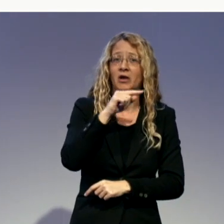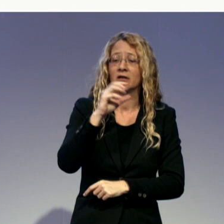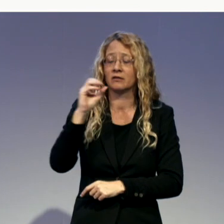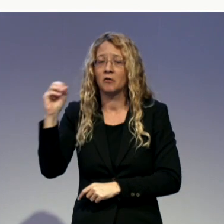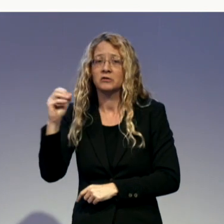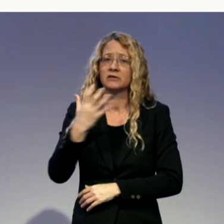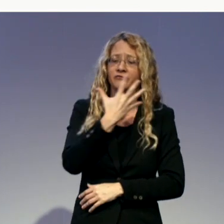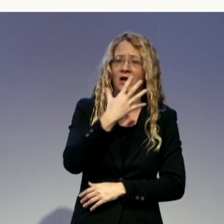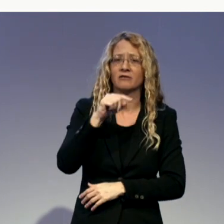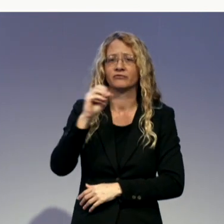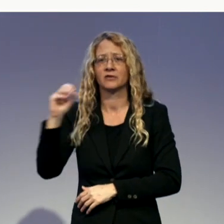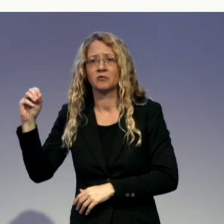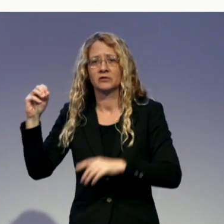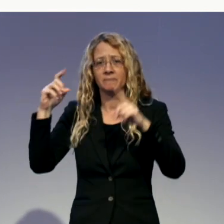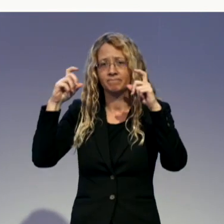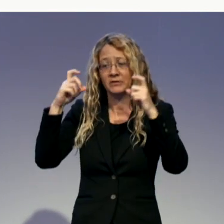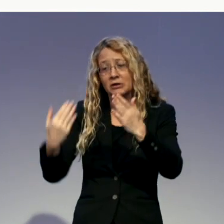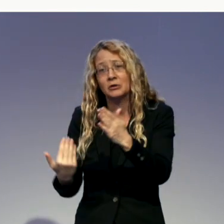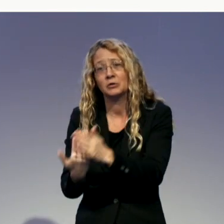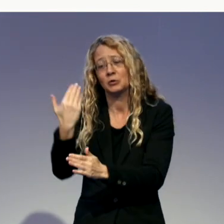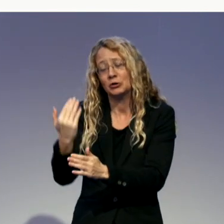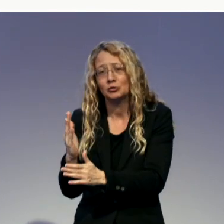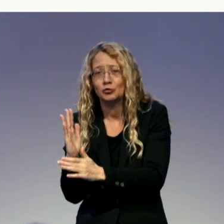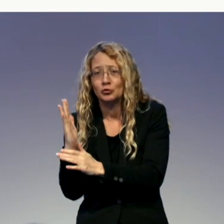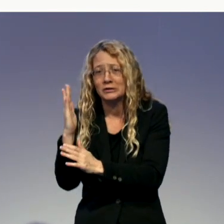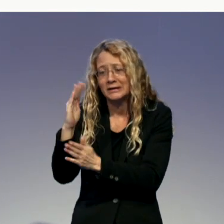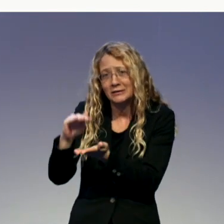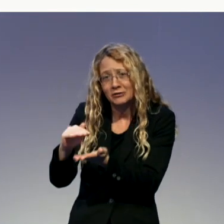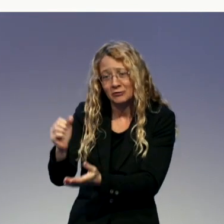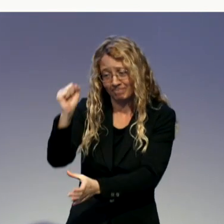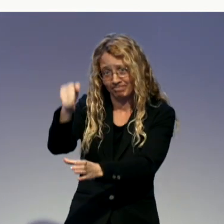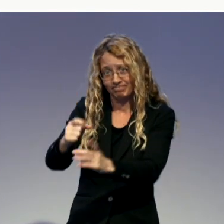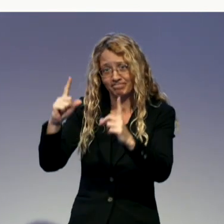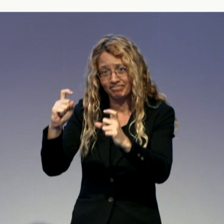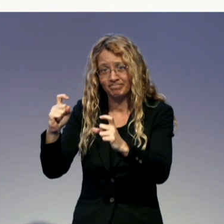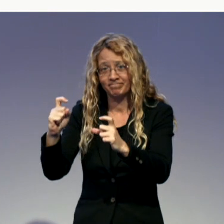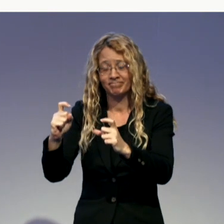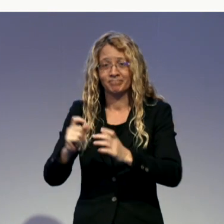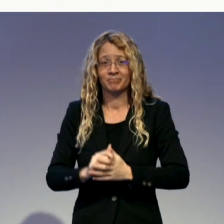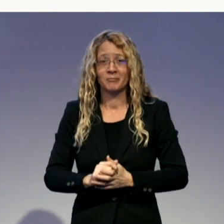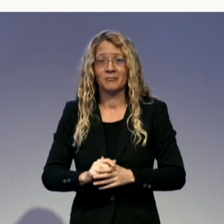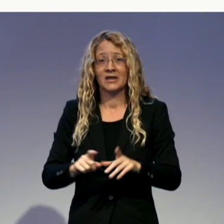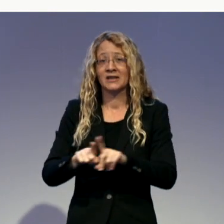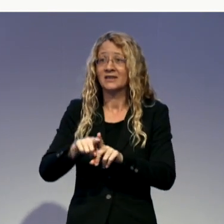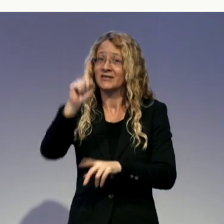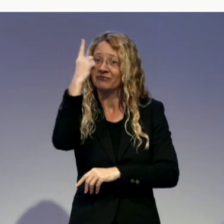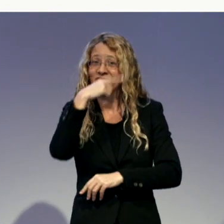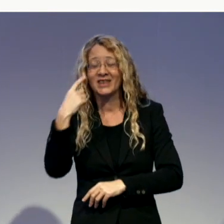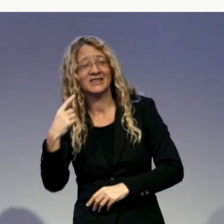a Zero Project tree, together with your face and the face of your organization. This is very important to